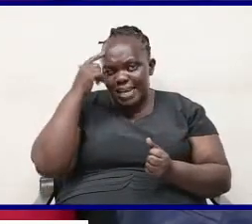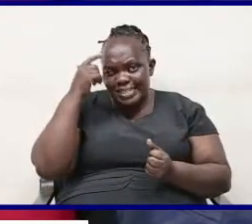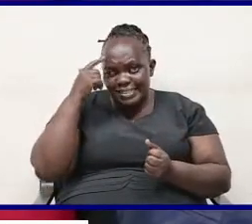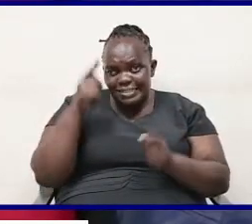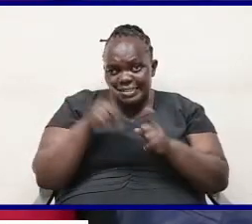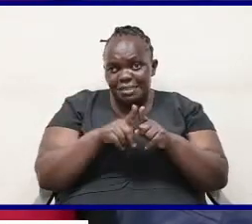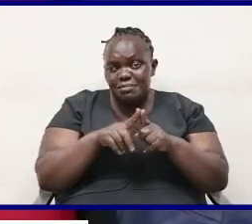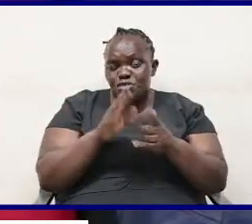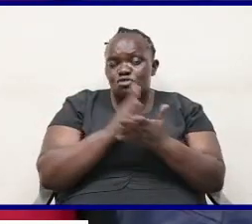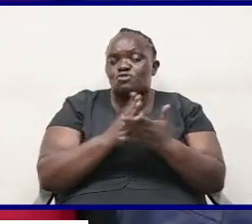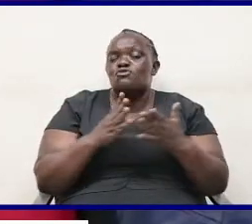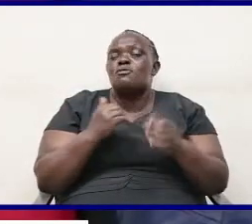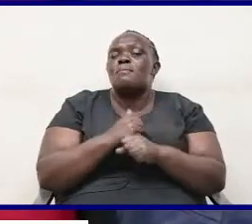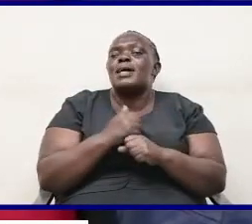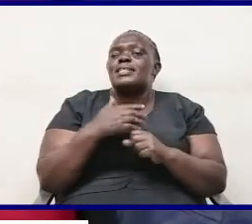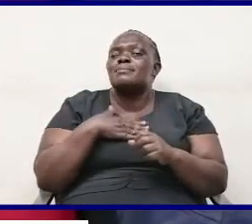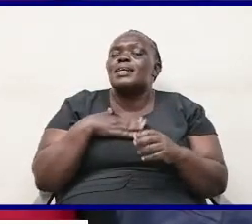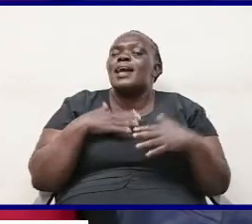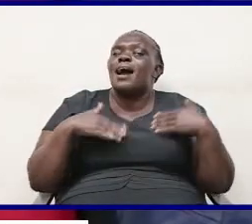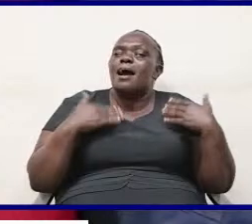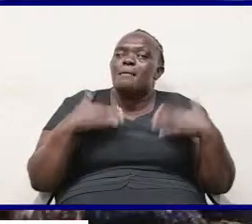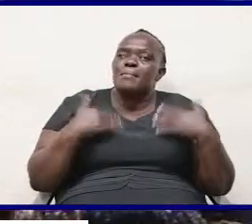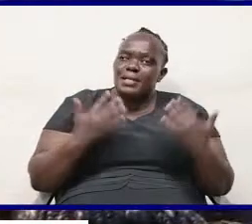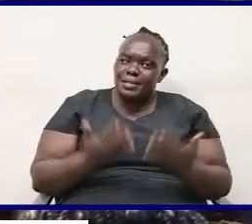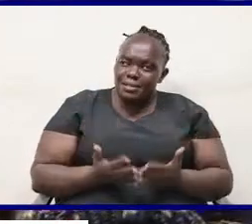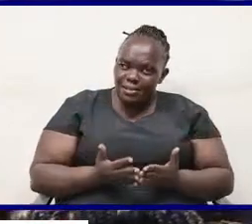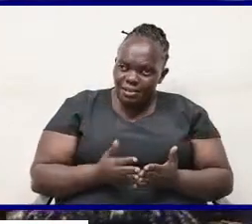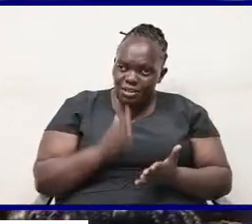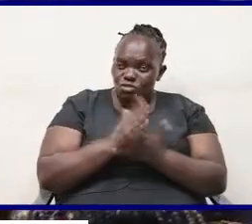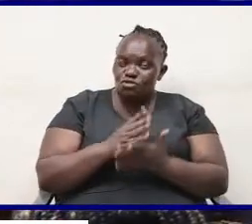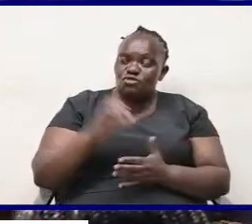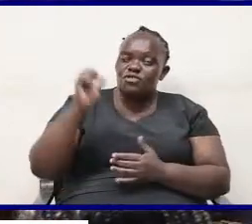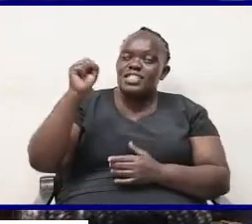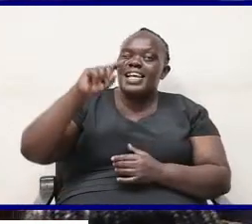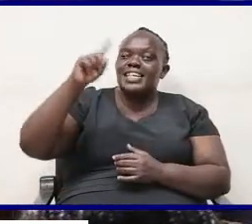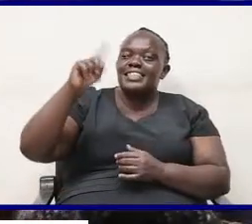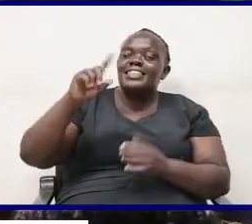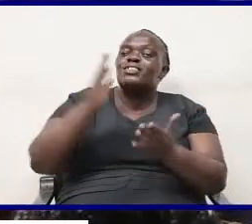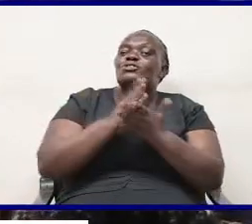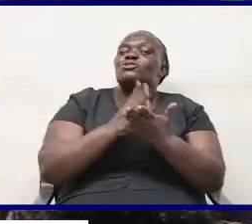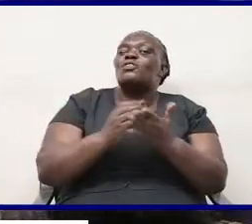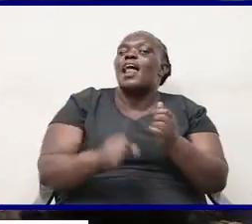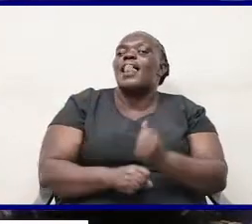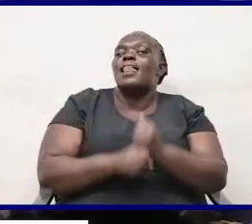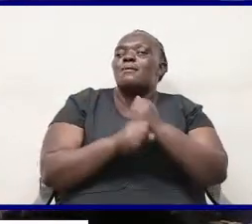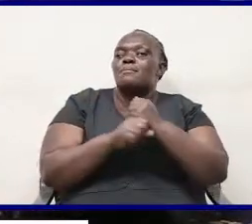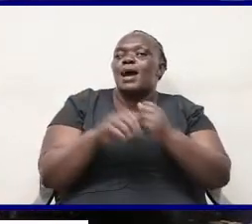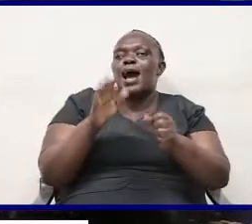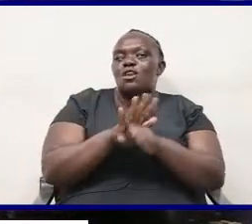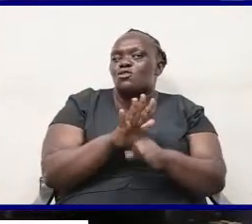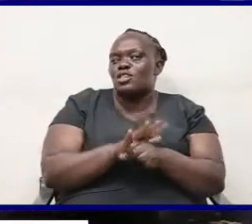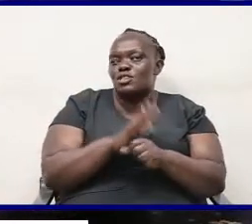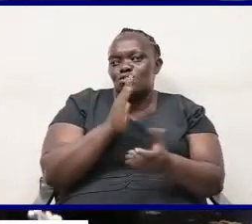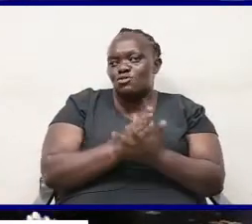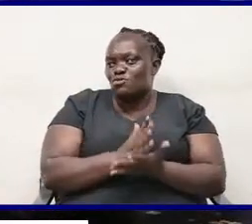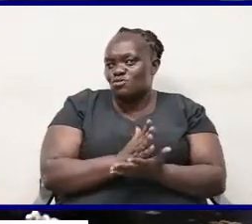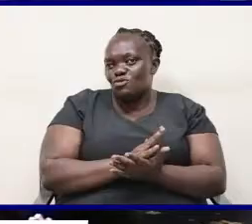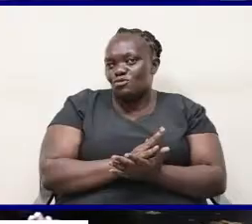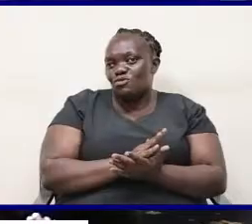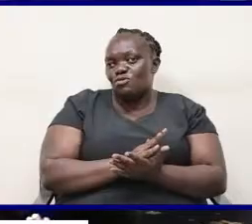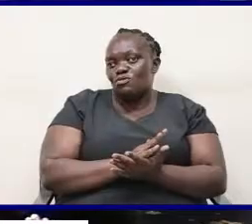this really excites me. Kabisa hapo. Kwa hivyo majenzi muko na mnasaidia sana mkiingia kwa hizi ofisi za serikali ama namna